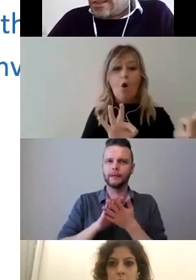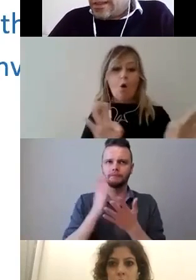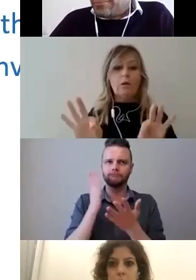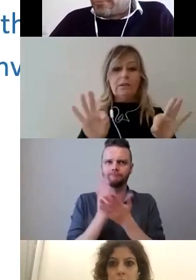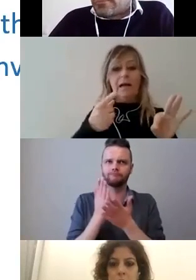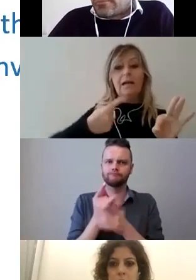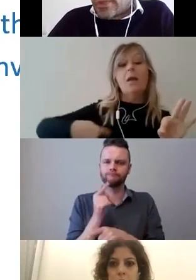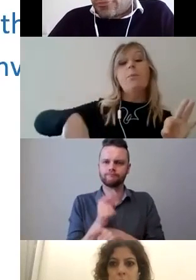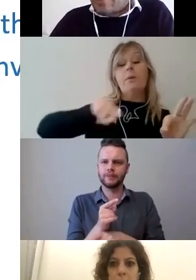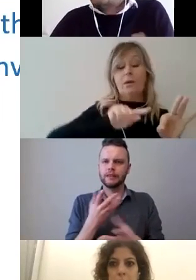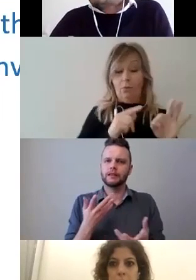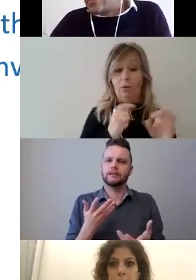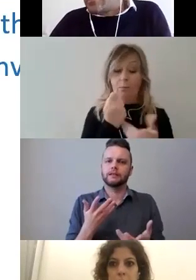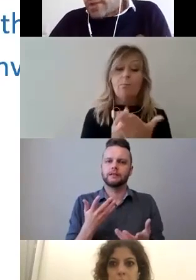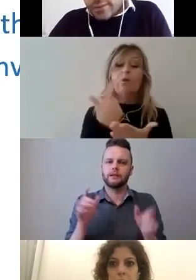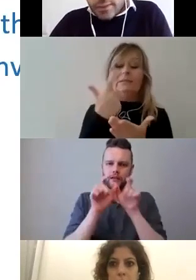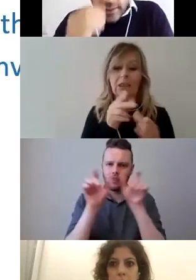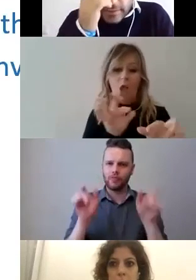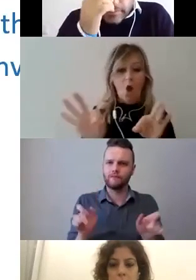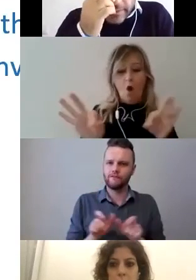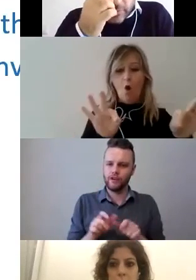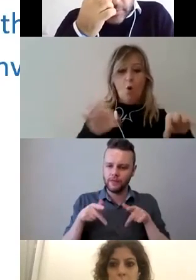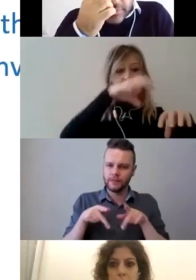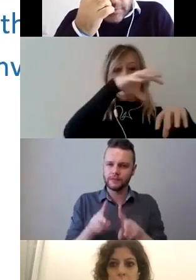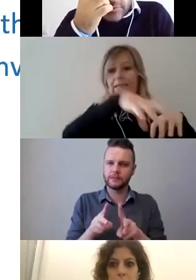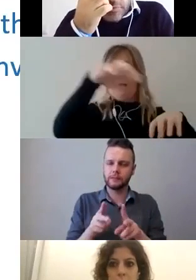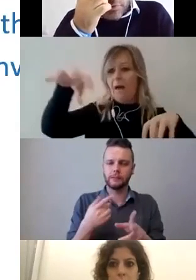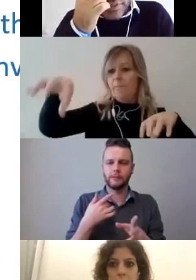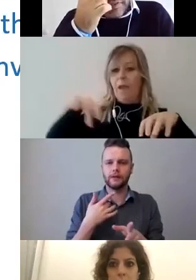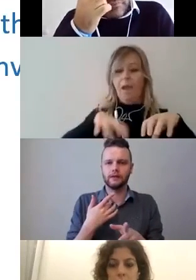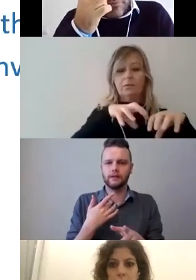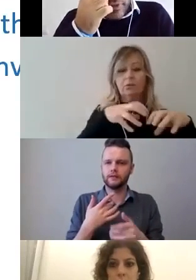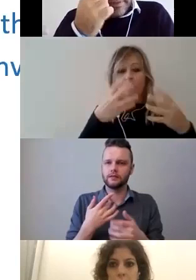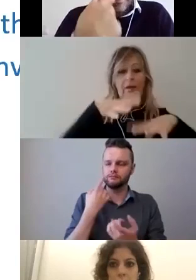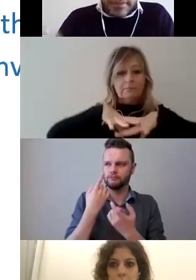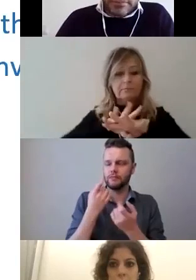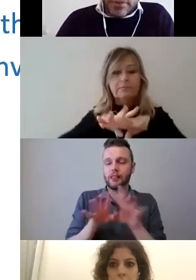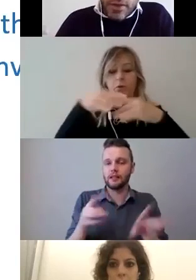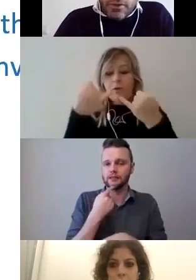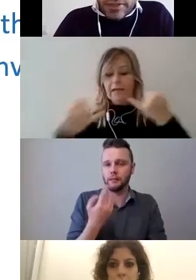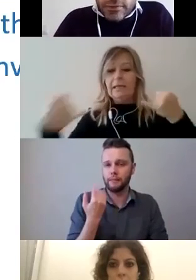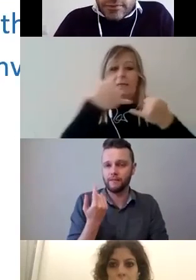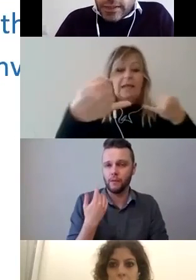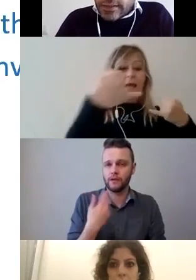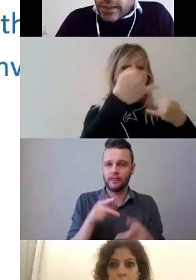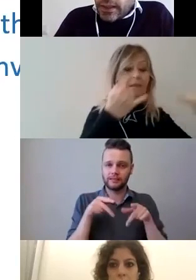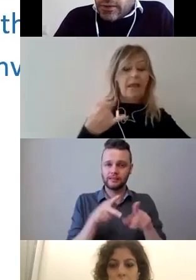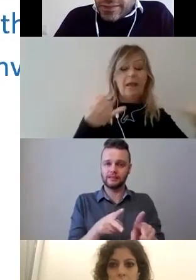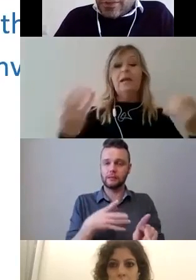definitely in the frame of the system, as Alberto was just suggesting before. It's the system who has to